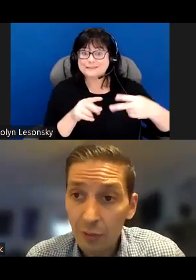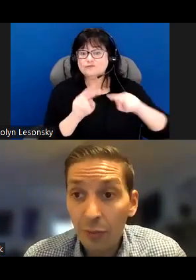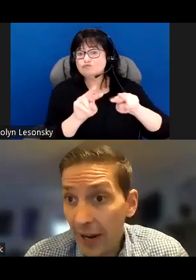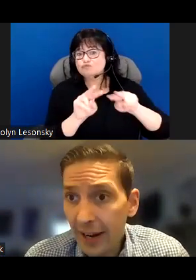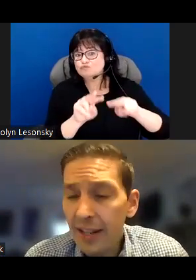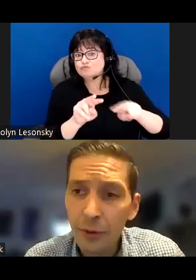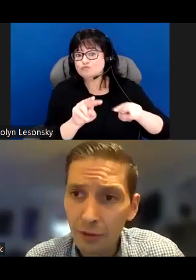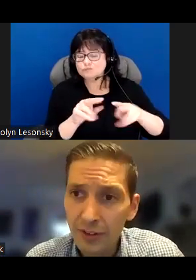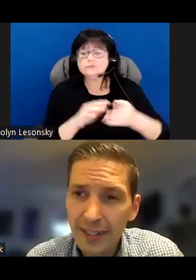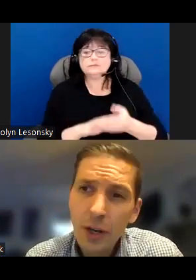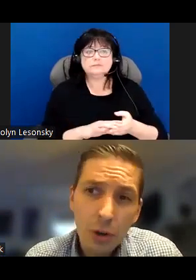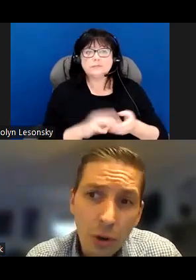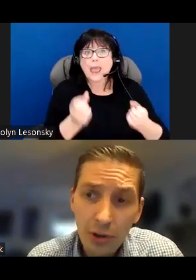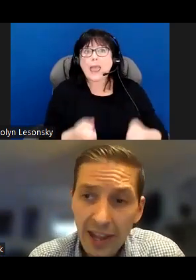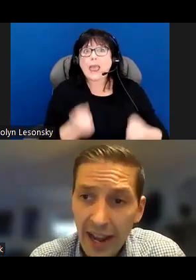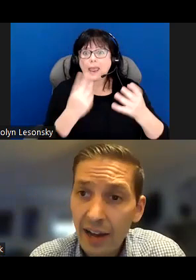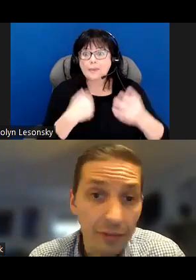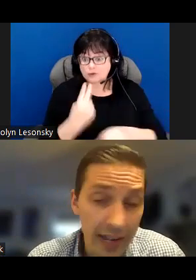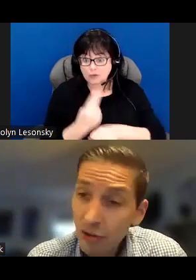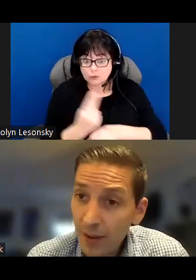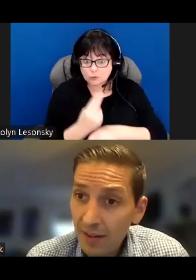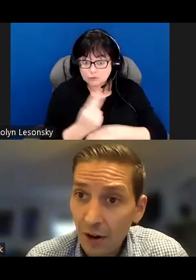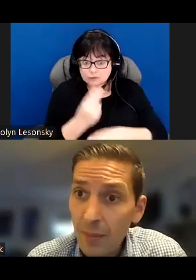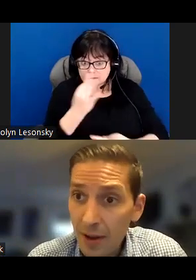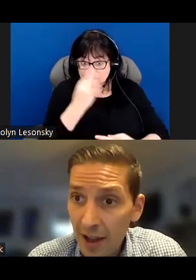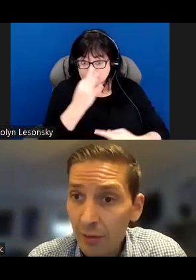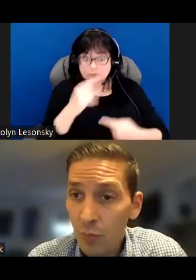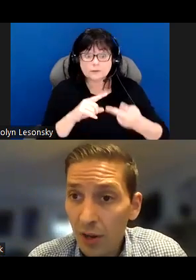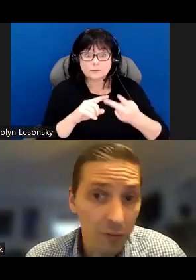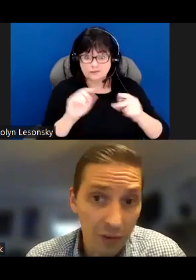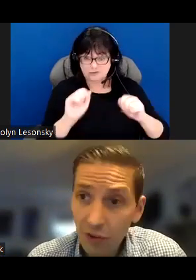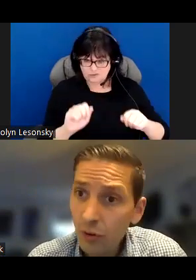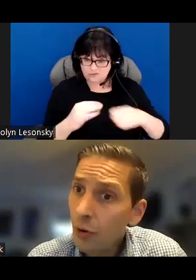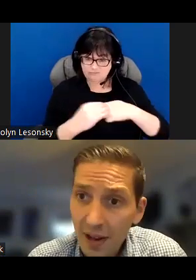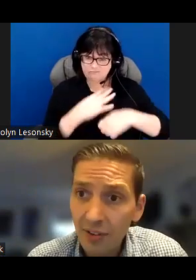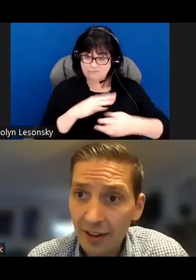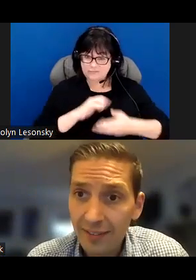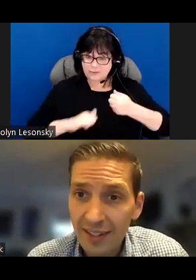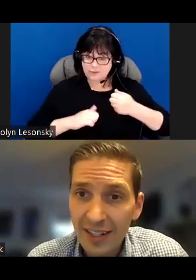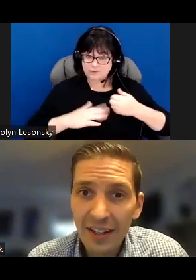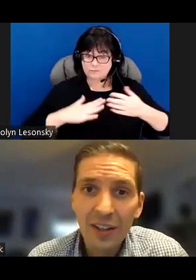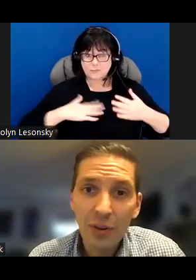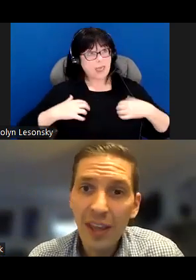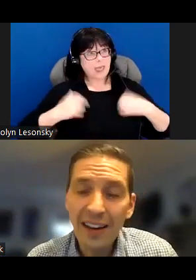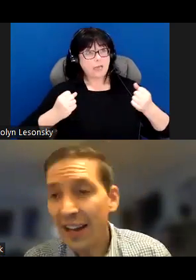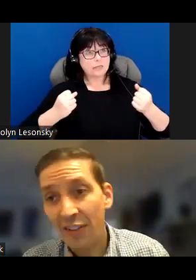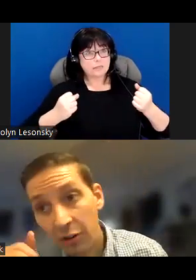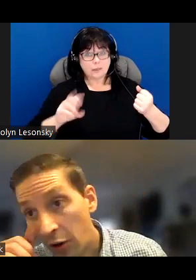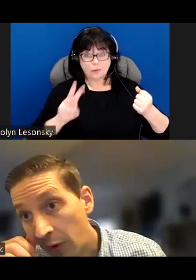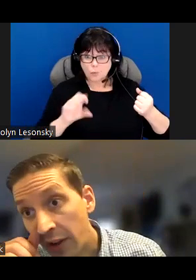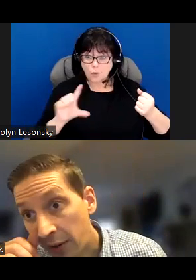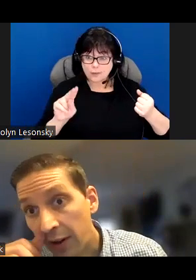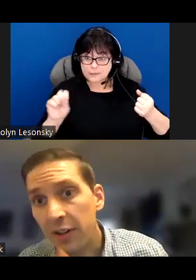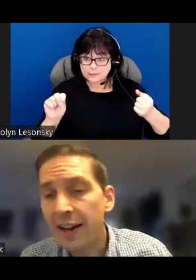of these substances might I use. Could they have detriment on my health and wellness, physical or mental health? So Canada has